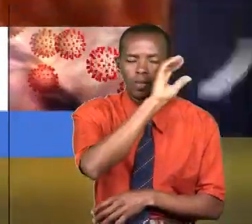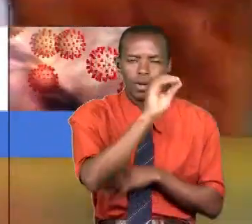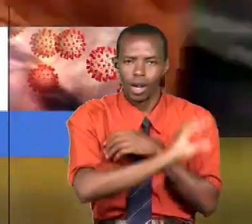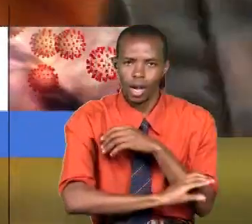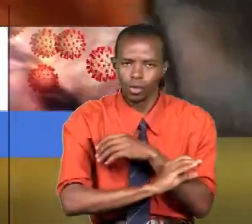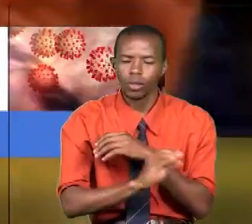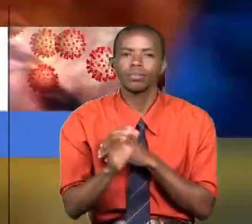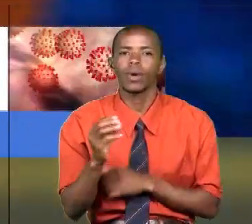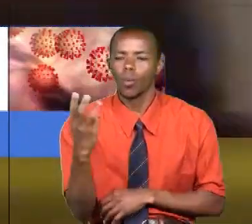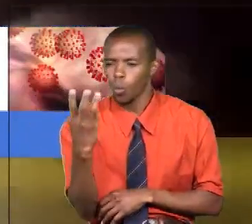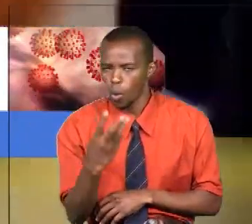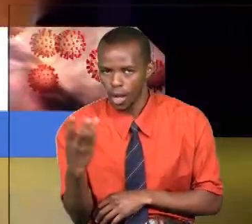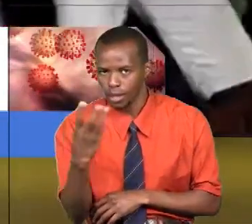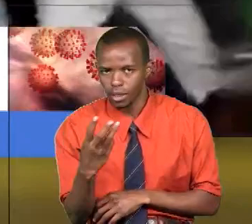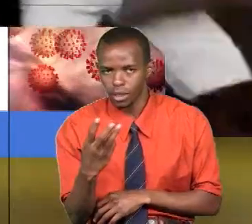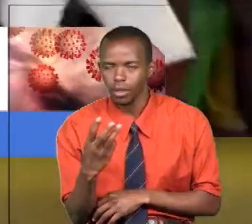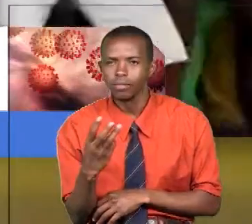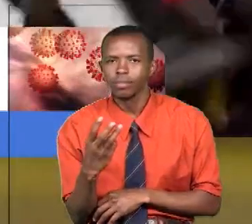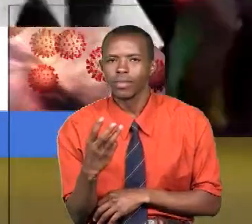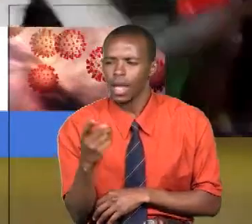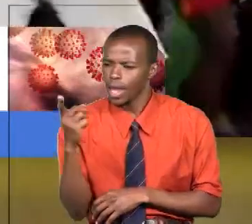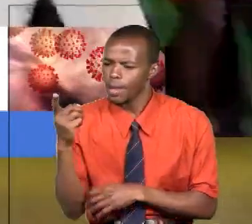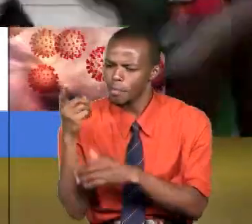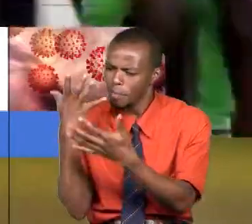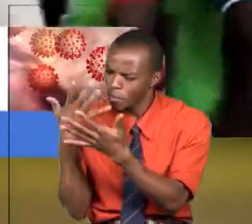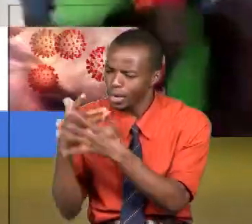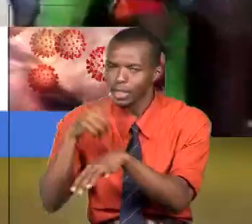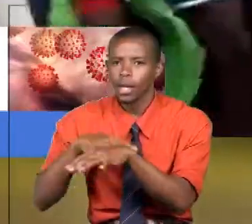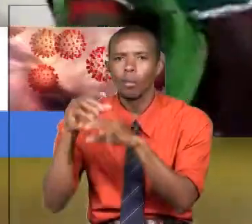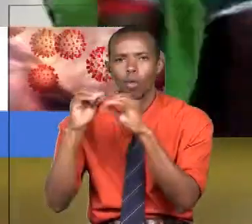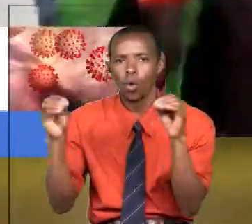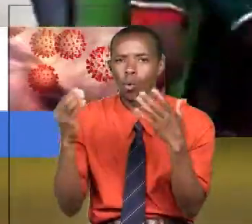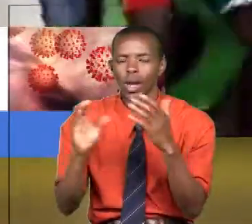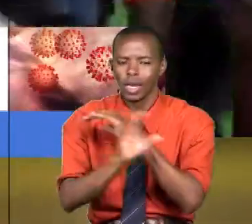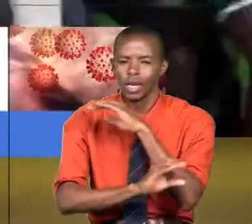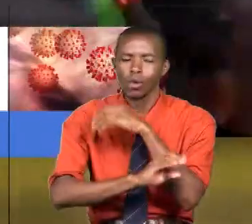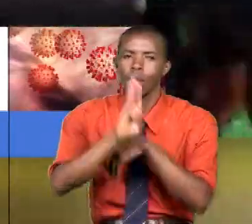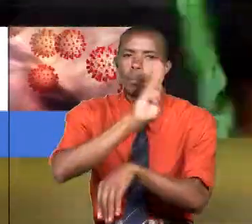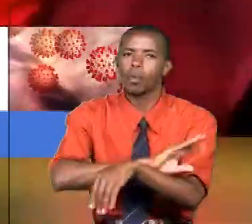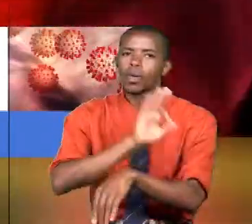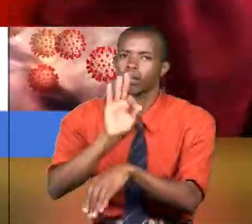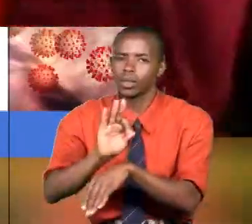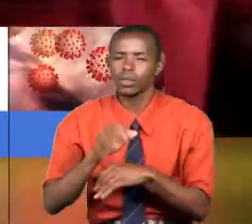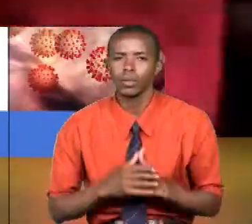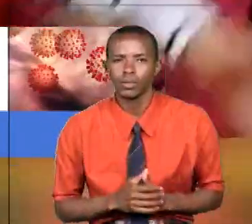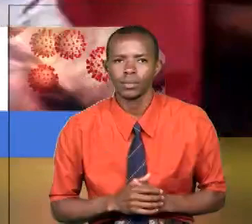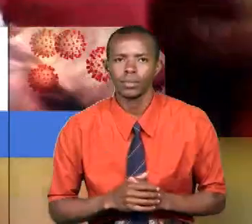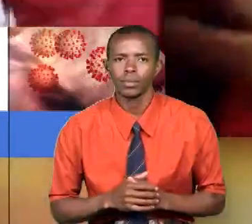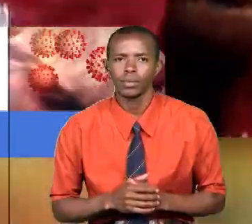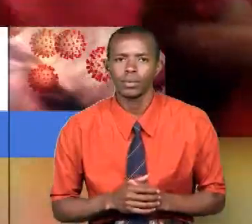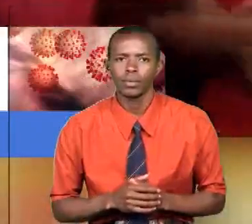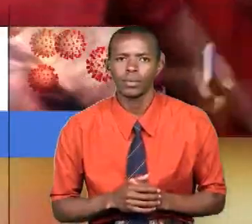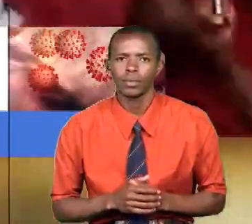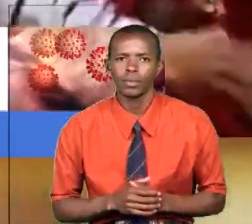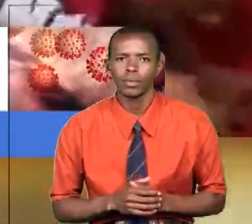on Wednesday after more than a decade in exile in Burkina Faso. Moussa Dadis Camara left